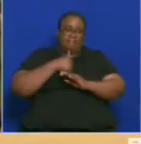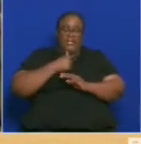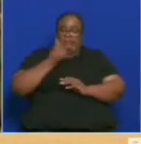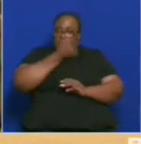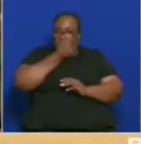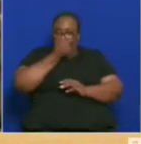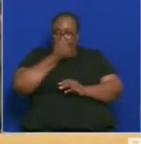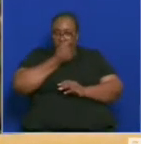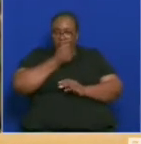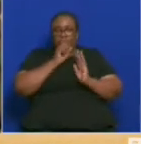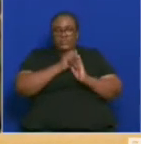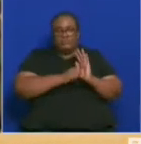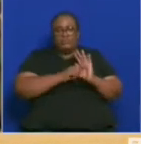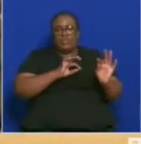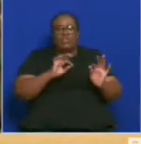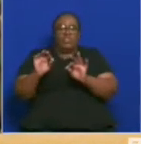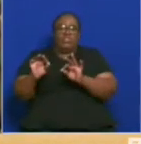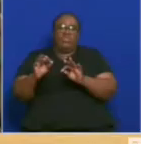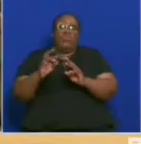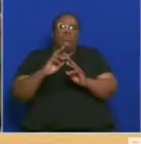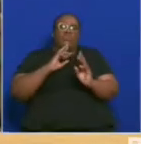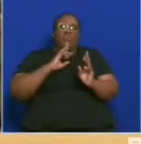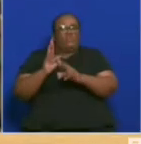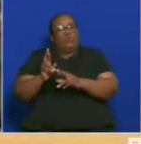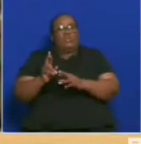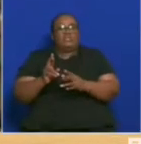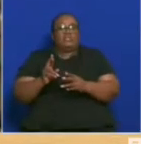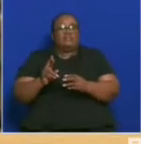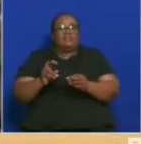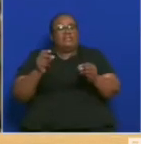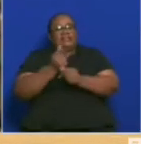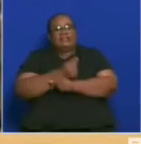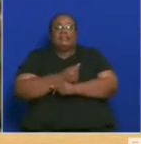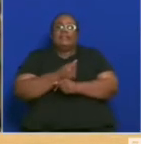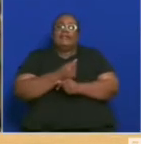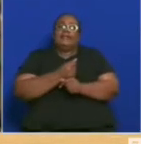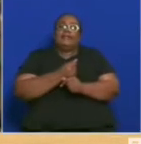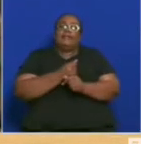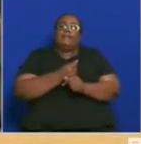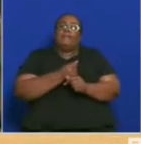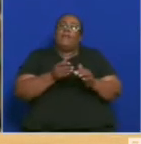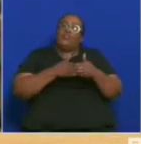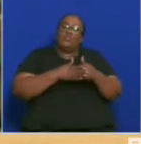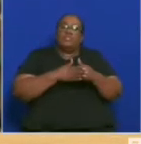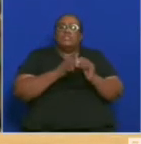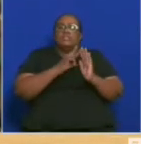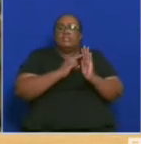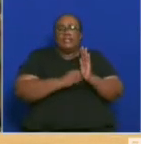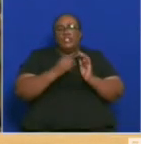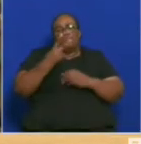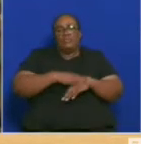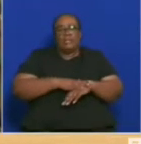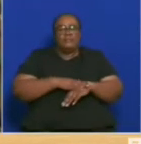response. Unfortunately, I missed the deadline on 2 occasions due to an exceptionally demanding